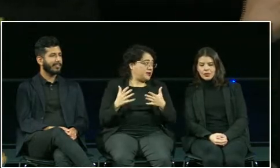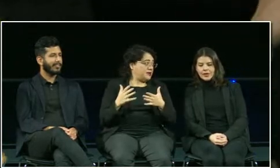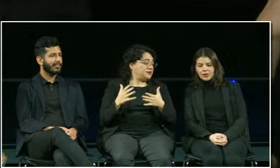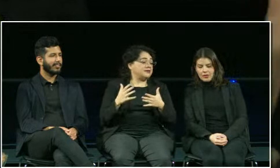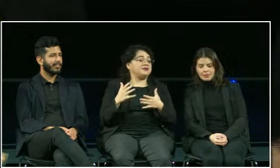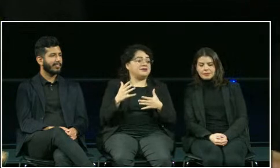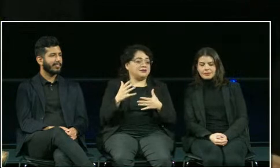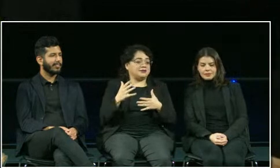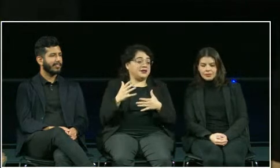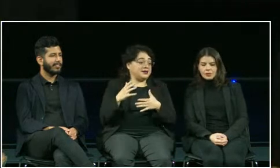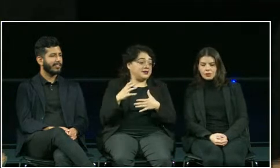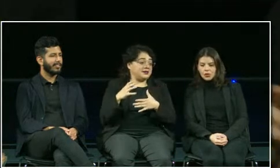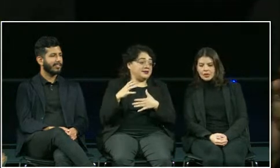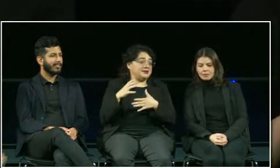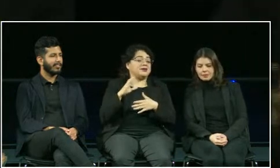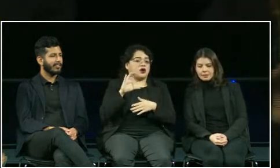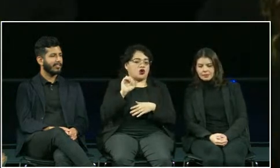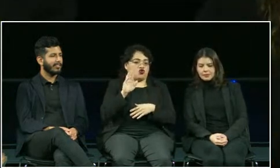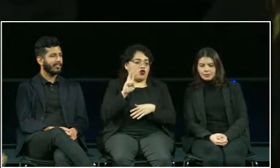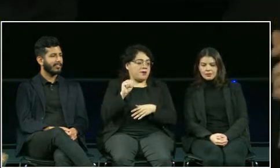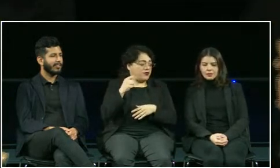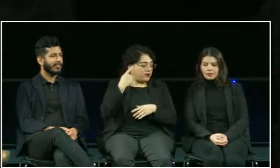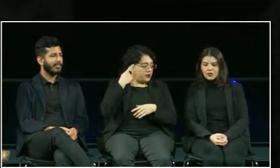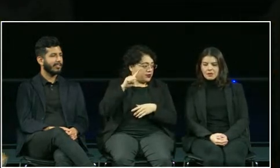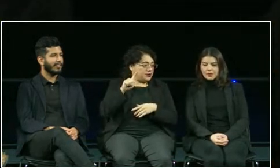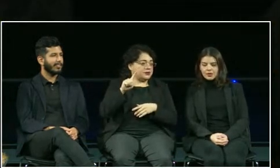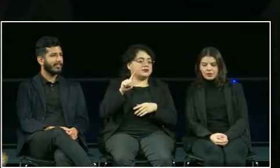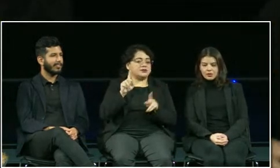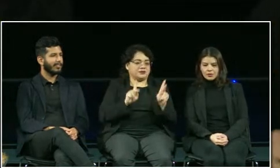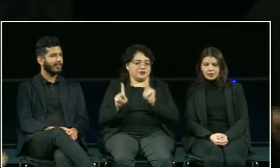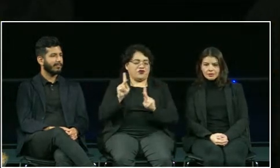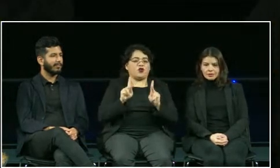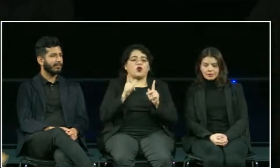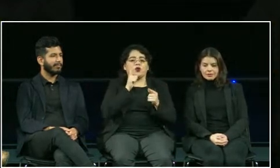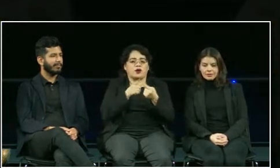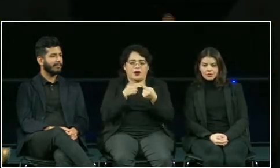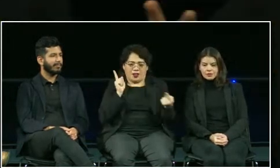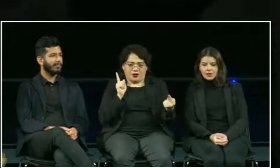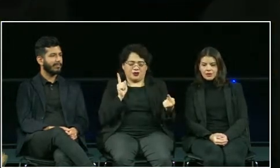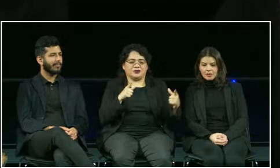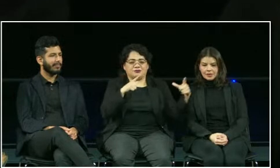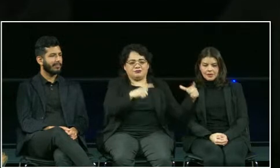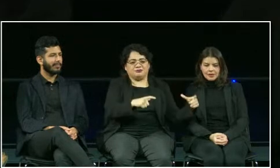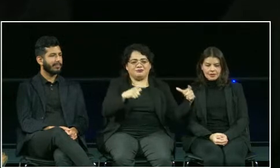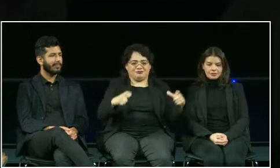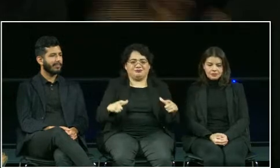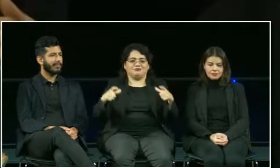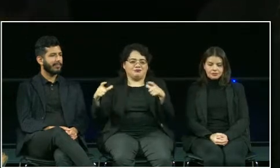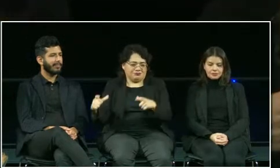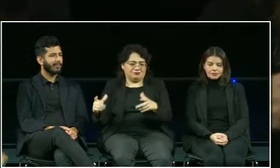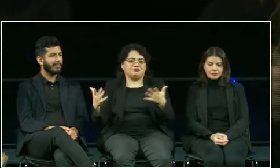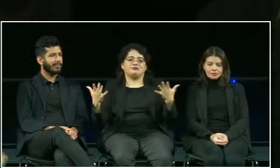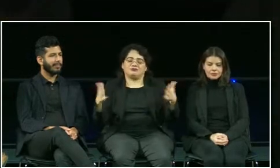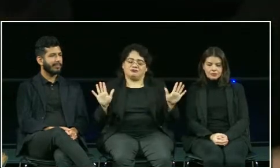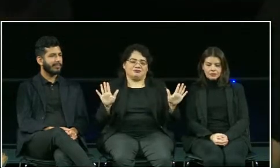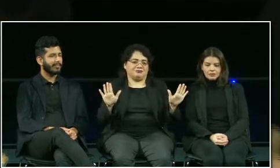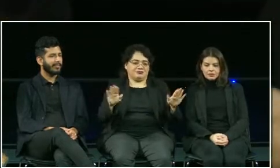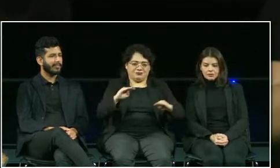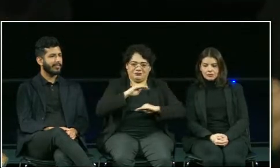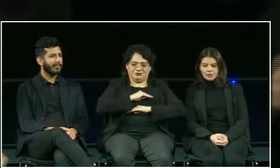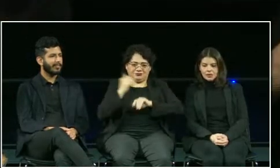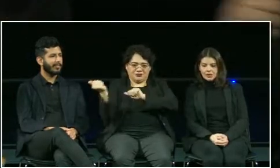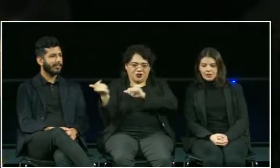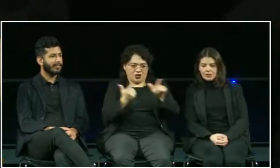that are allergic to milk. So it was very complicated question. in each scene, and he said, let's take the cake for the